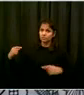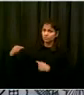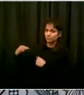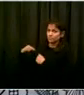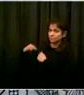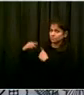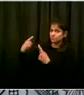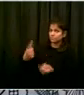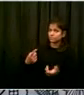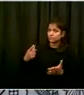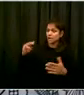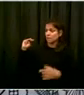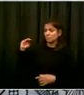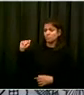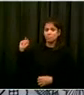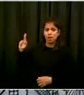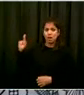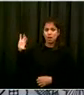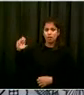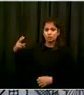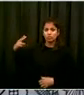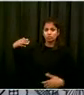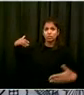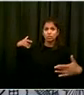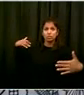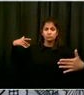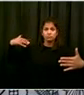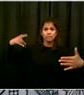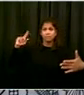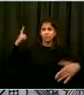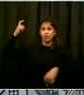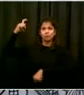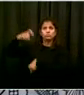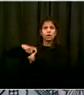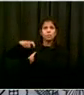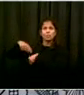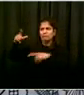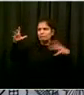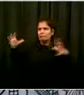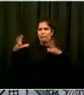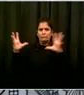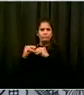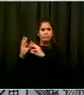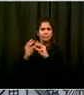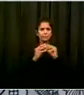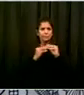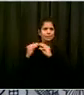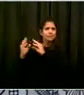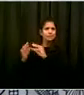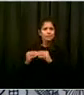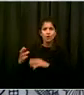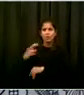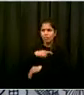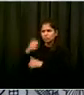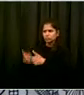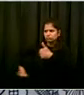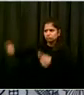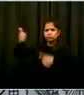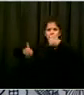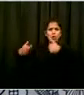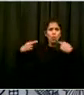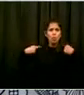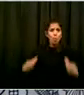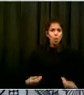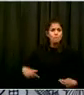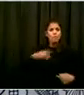many times on this, really admirable efforts by faith leaders across the spectrum, telling their own congregants